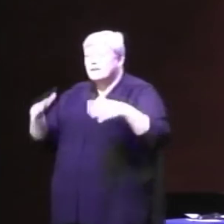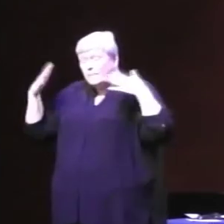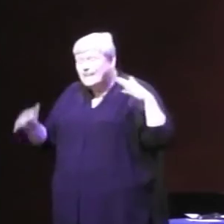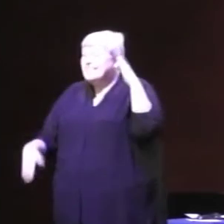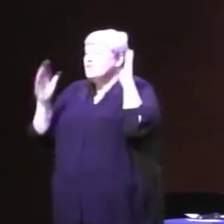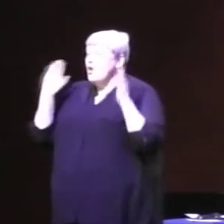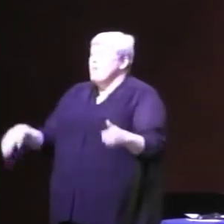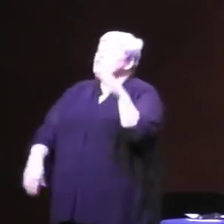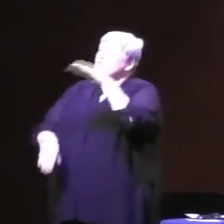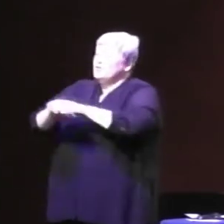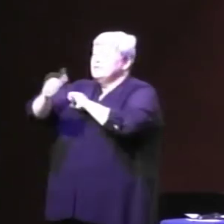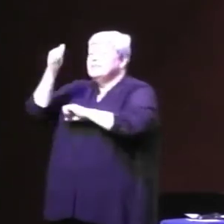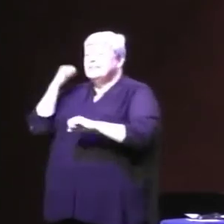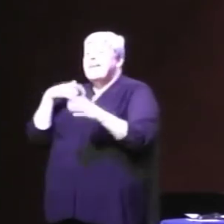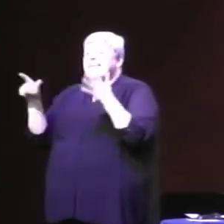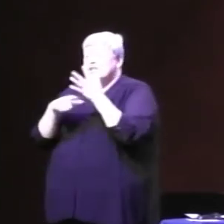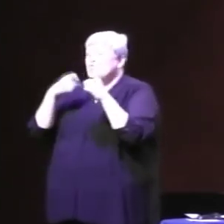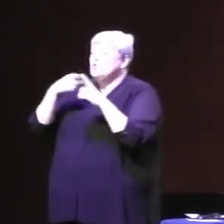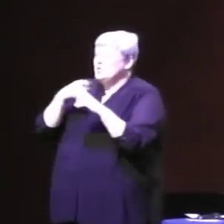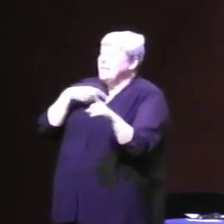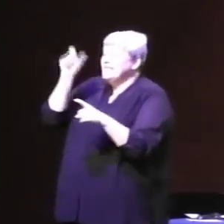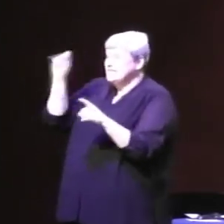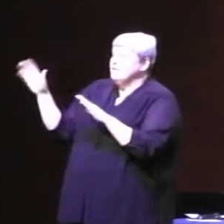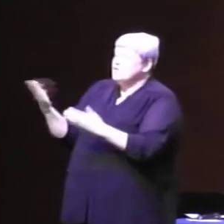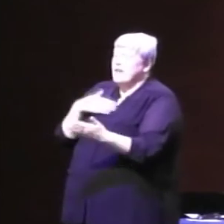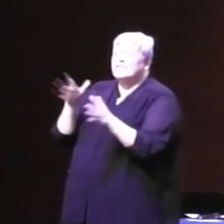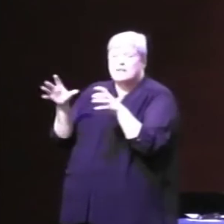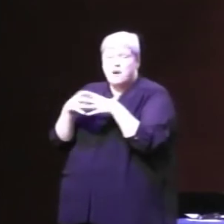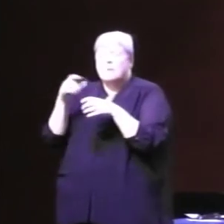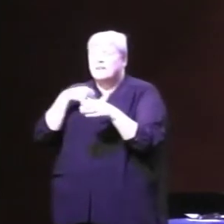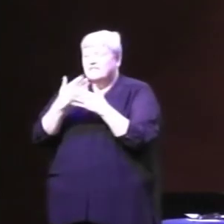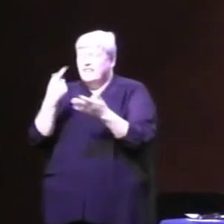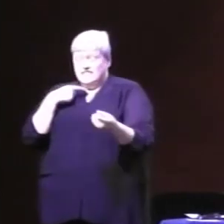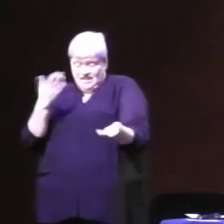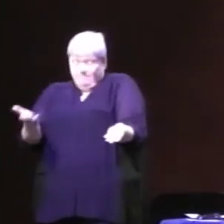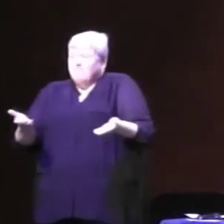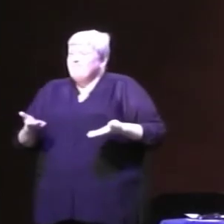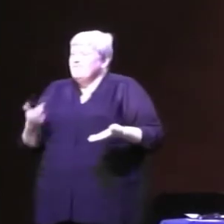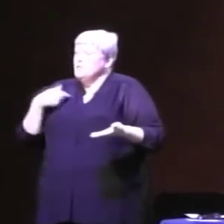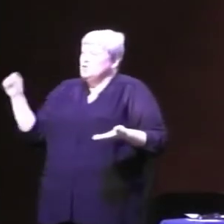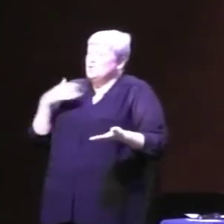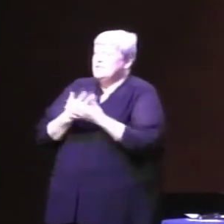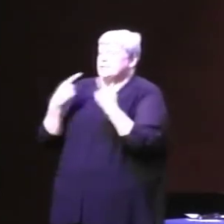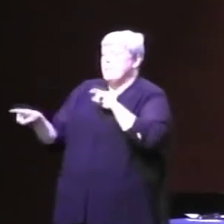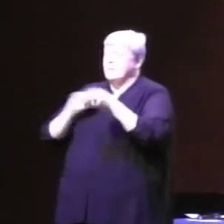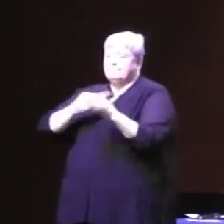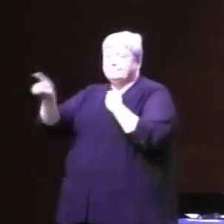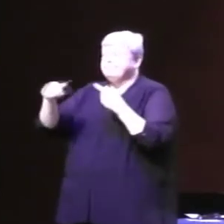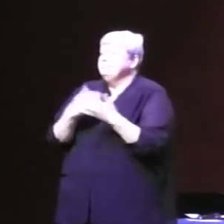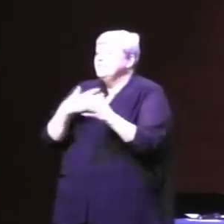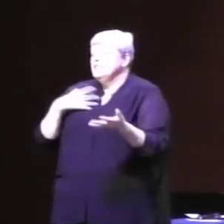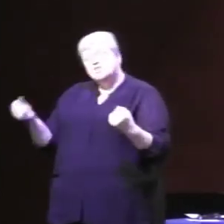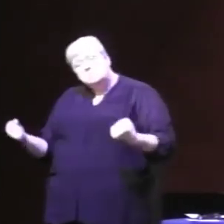UK civil service department, they've put a marker down to us, and it's about time we put a marker down to them. We need to take them on. We need